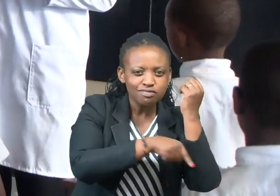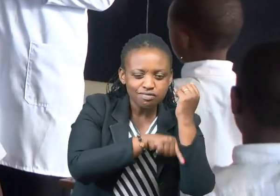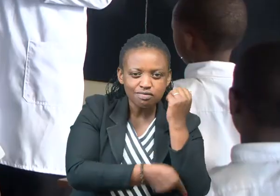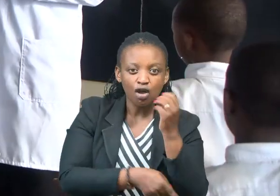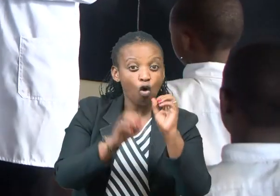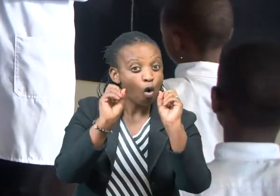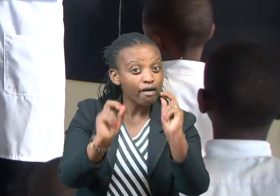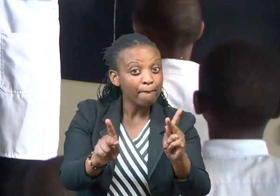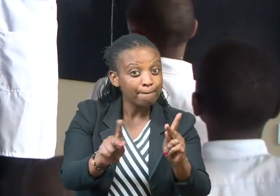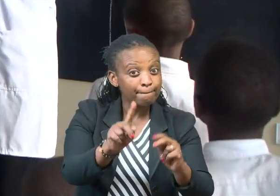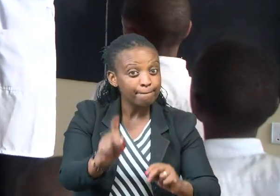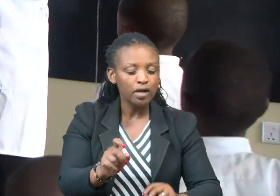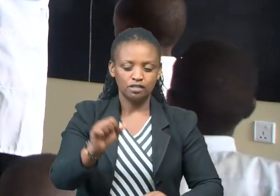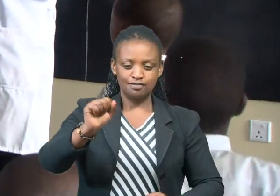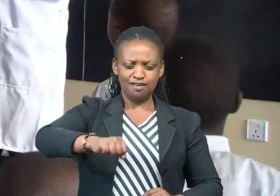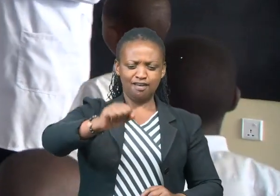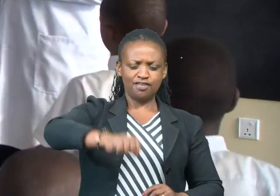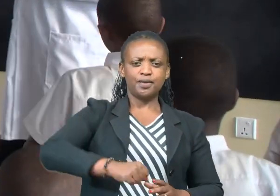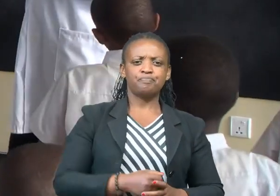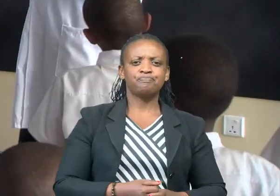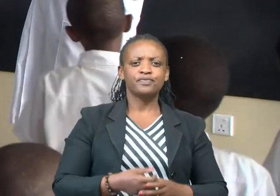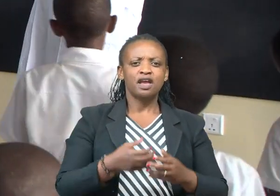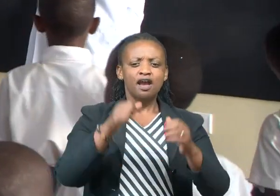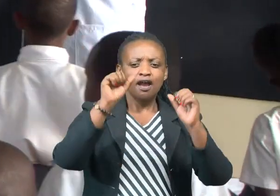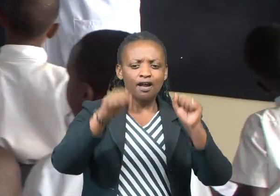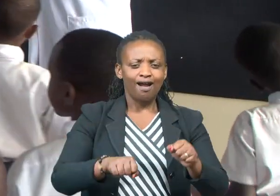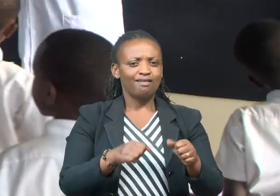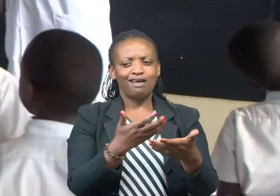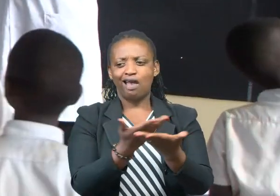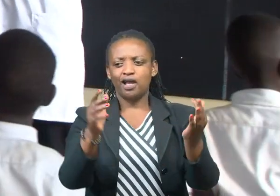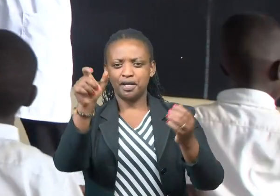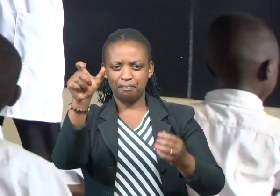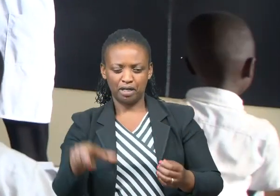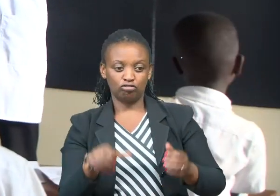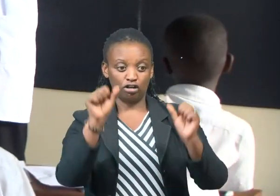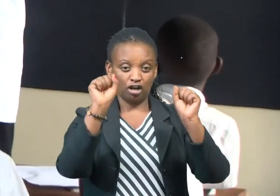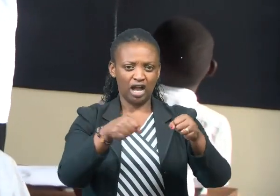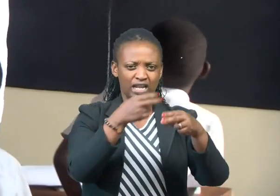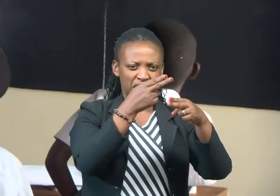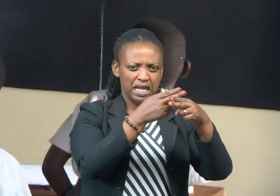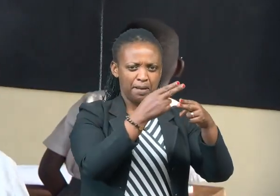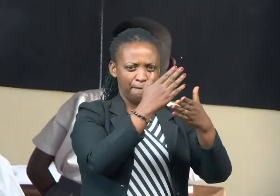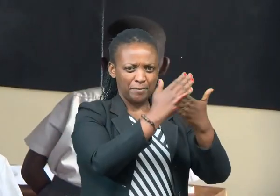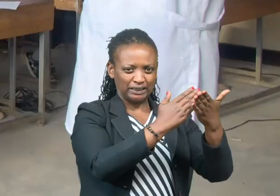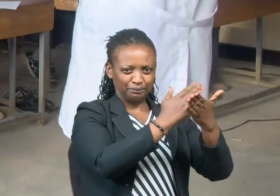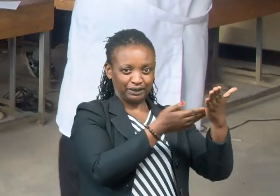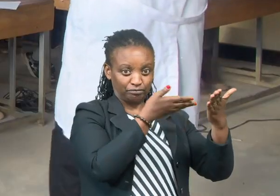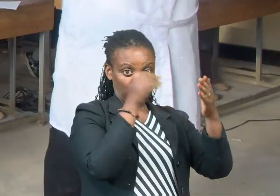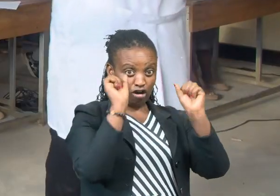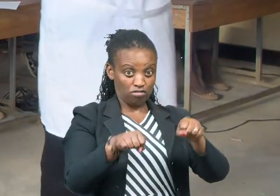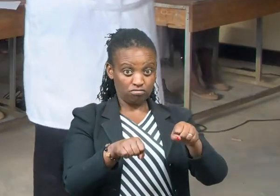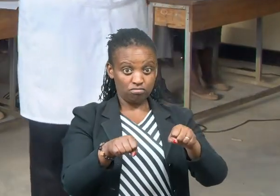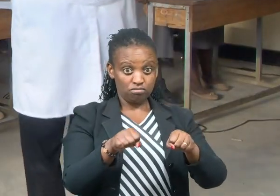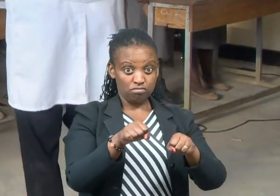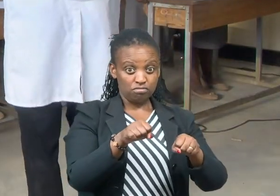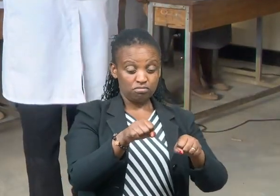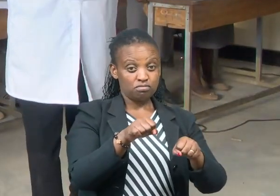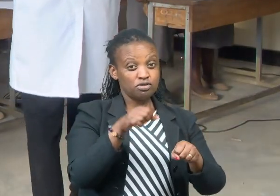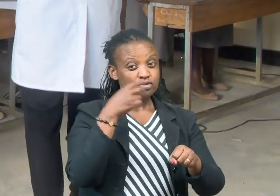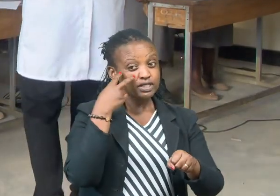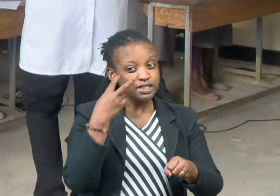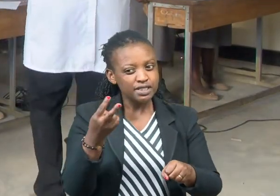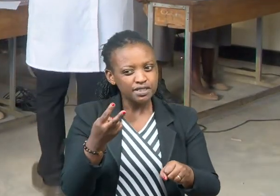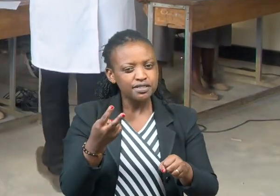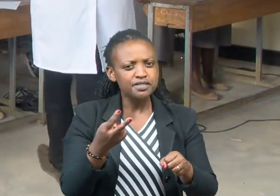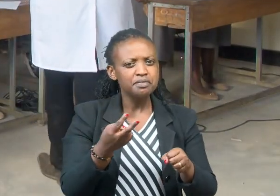roots. Okay? Can anyone now be able to name these parts?